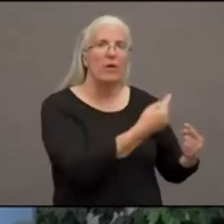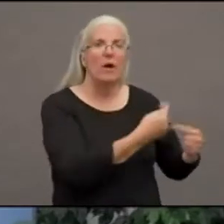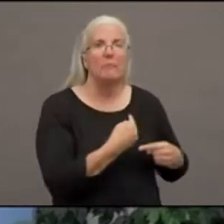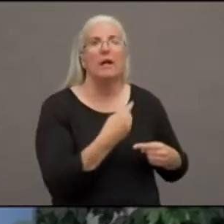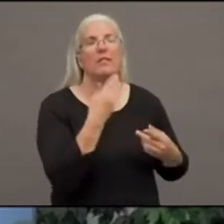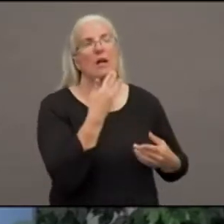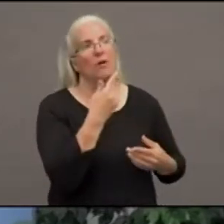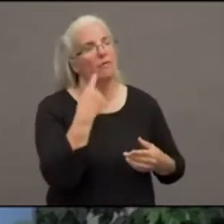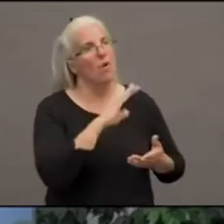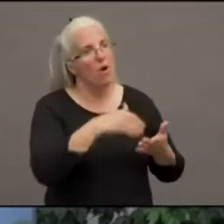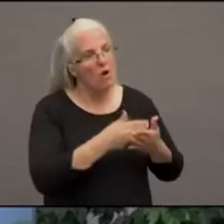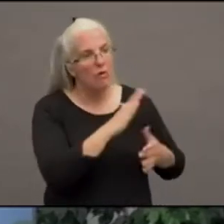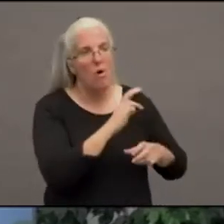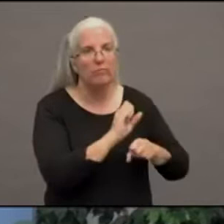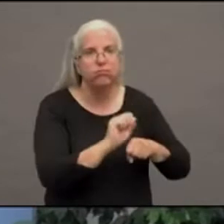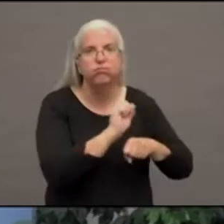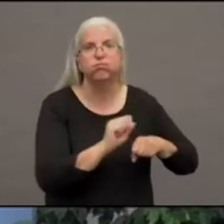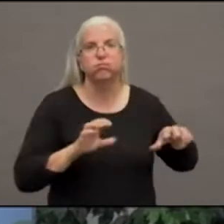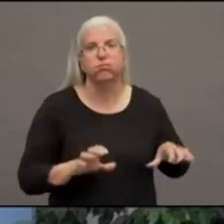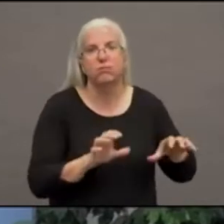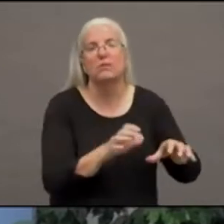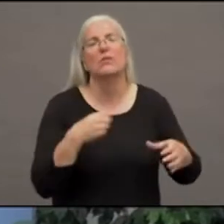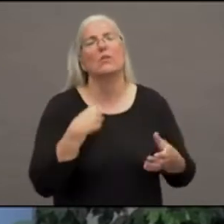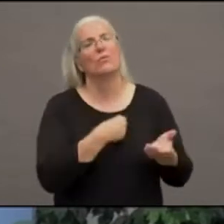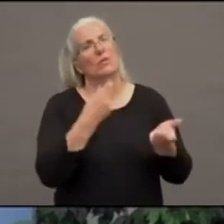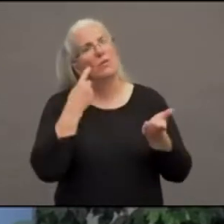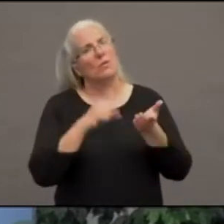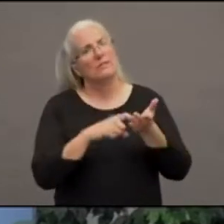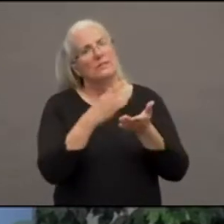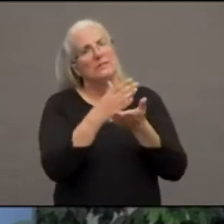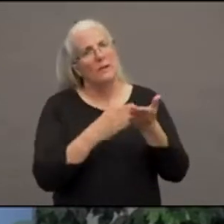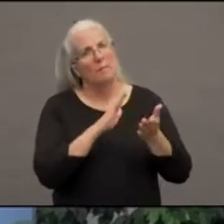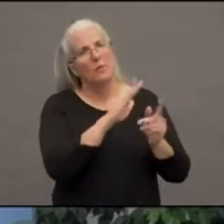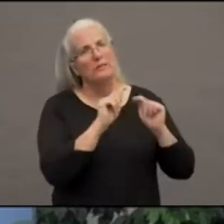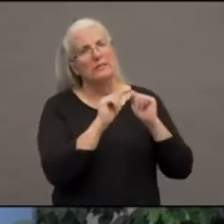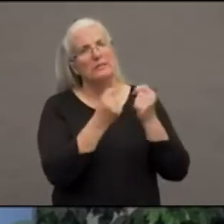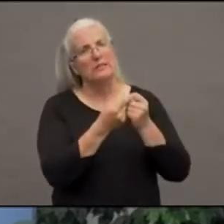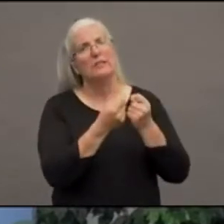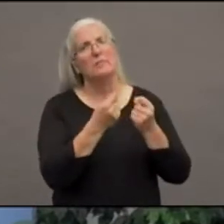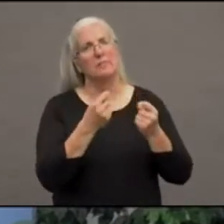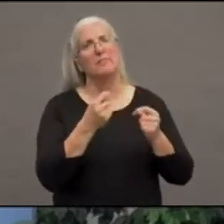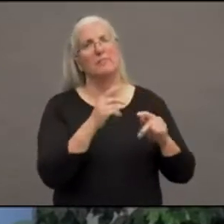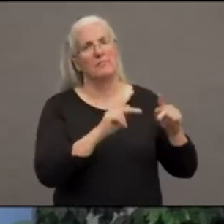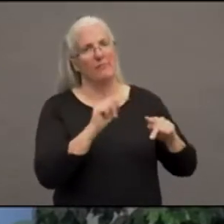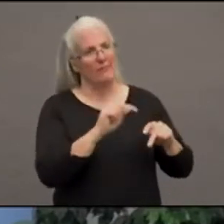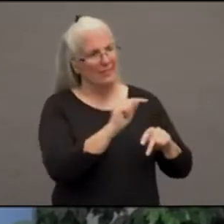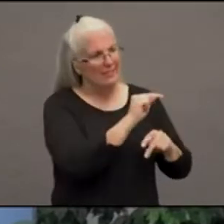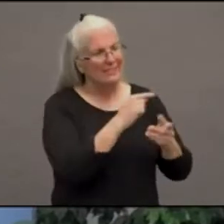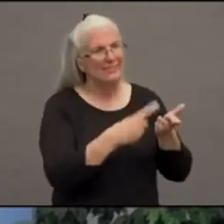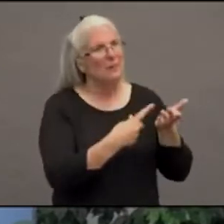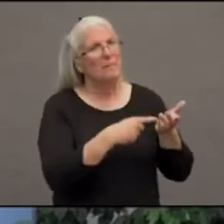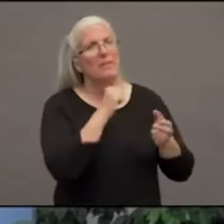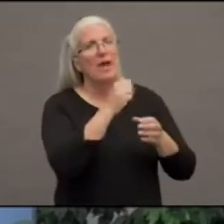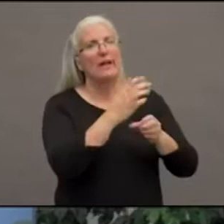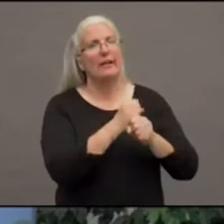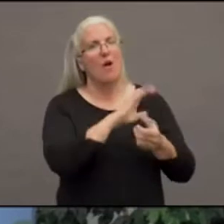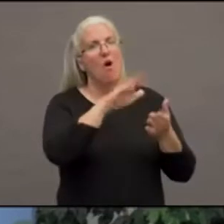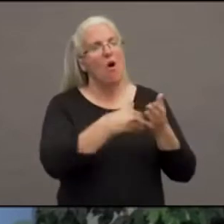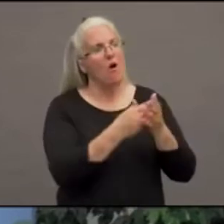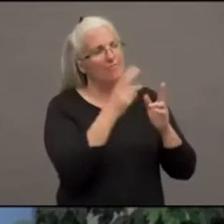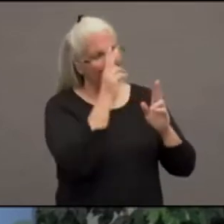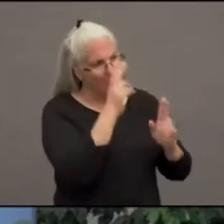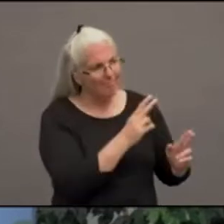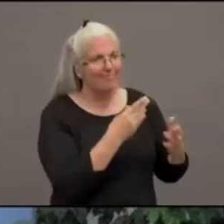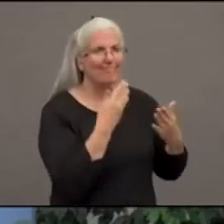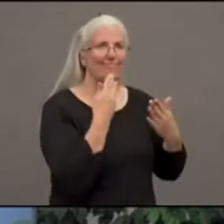acknowledge some of the members of your team that I know that they don't get the credit they deserve for all the work they do. Yeah, absolutely. Thank you,